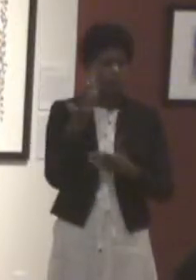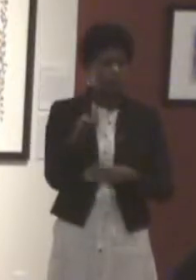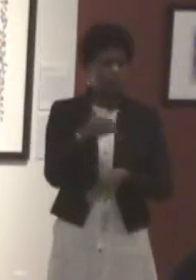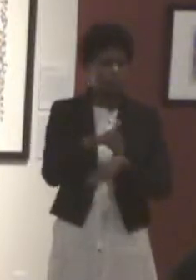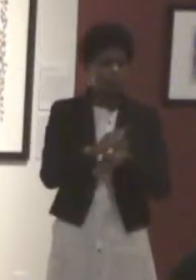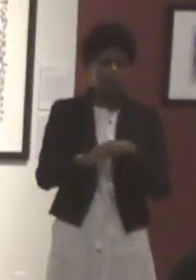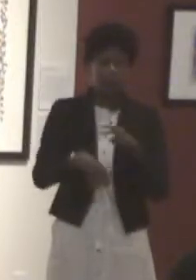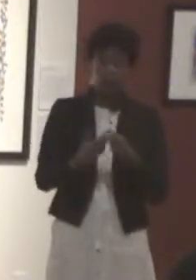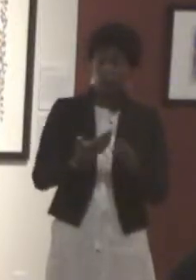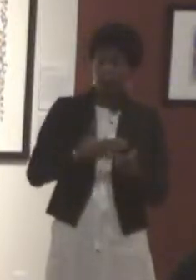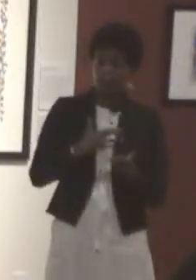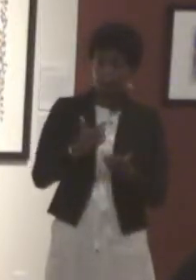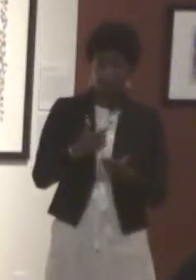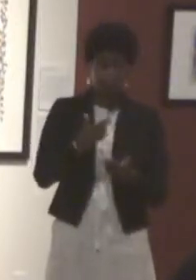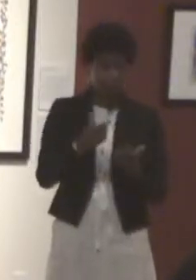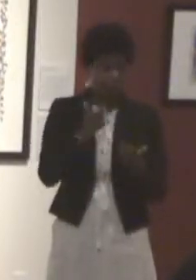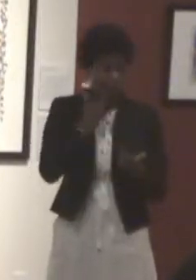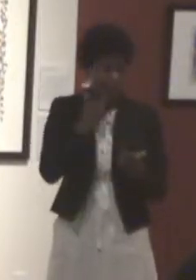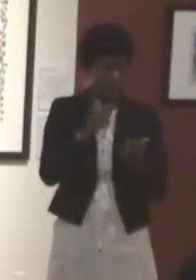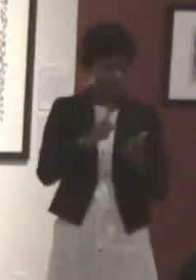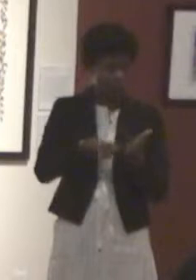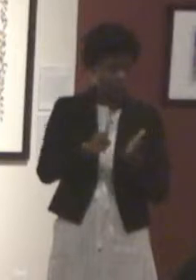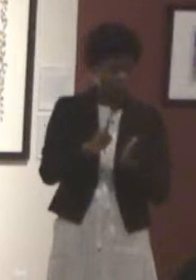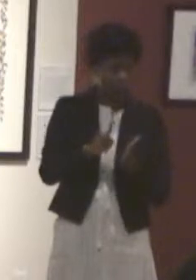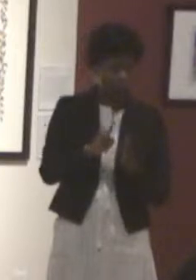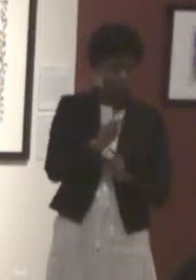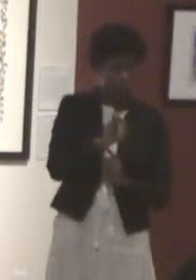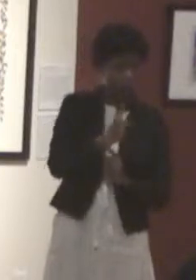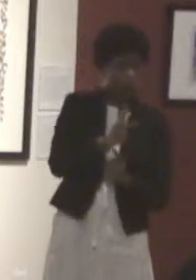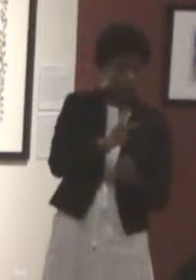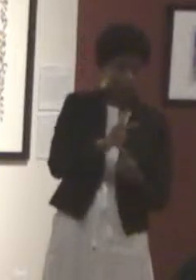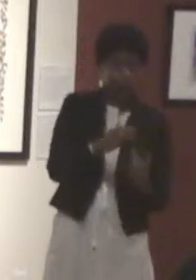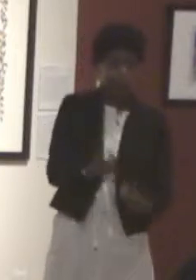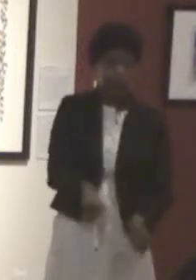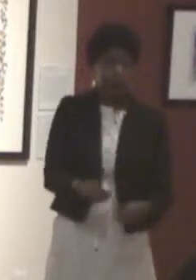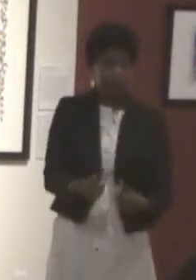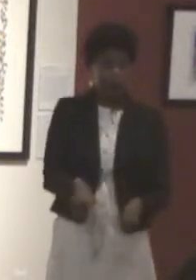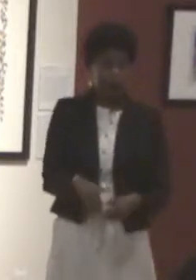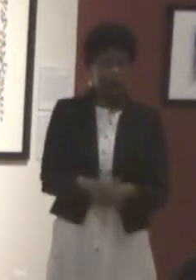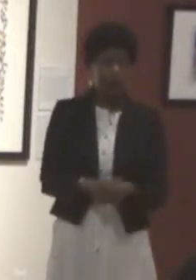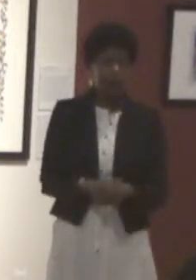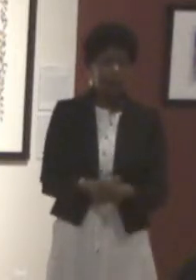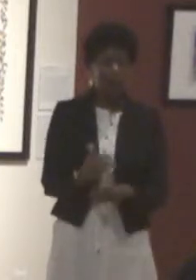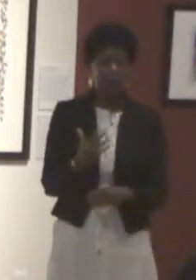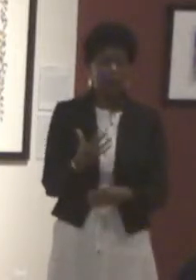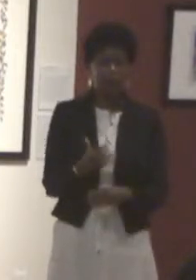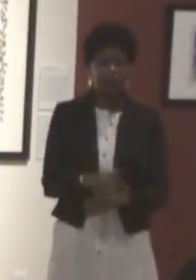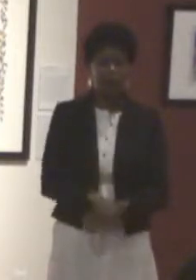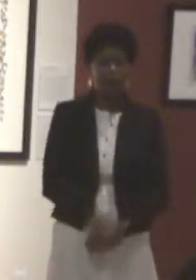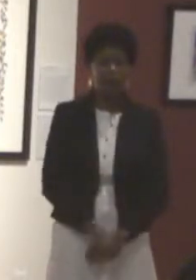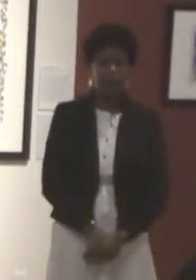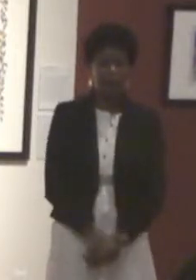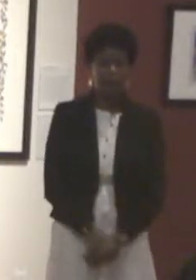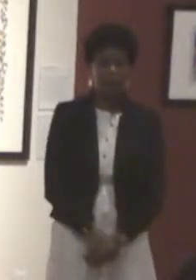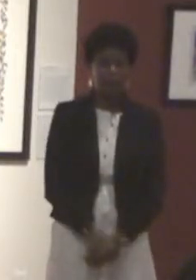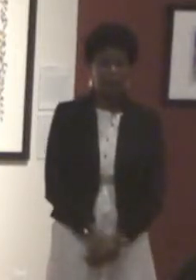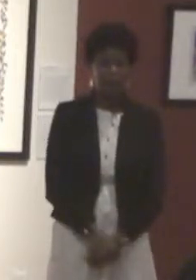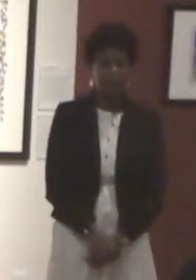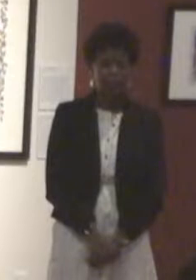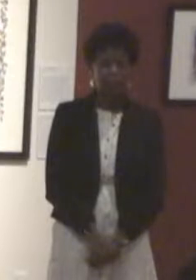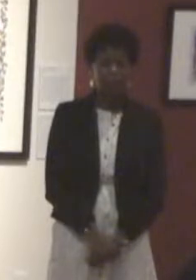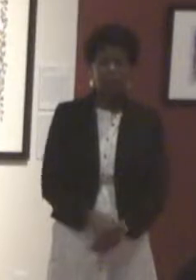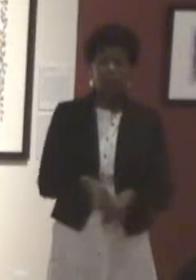my newest research. And when I say new, I mean new, right? And especially so in the context of this